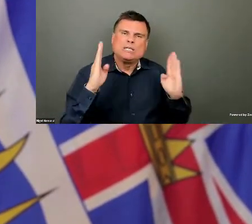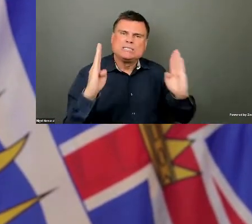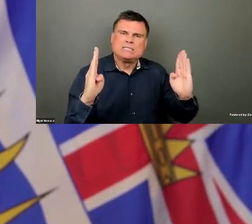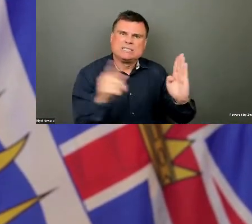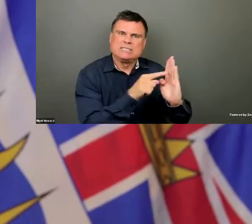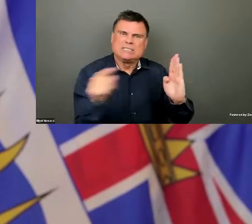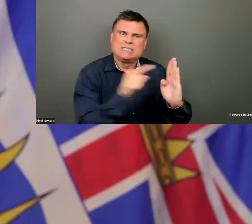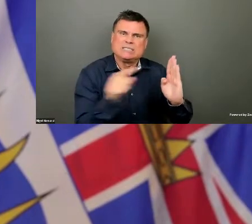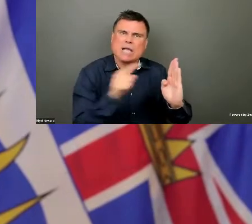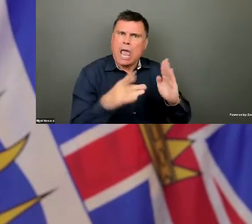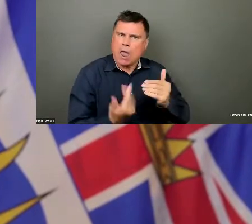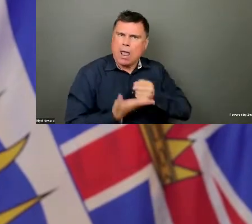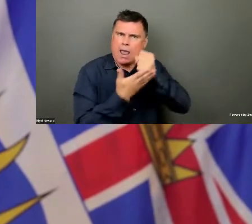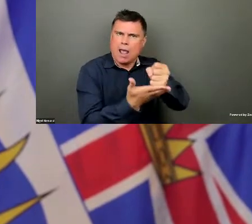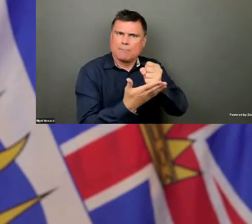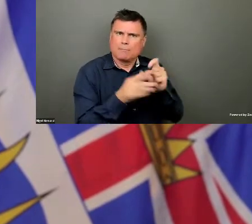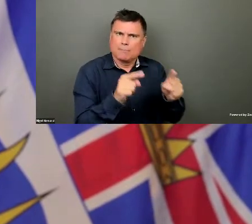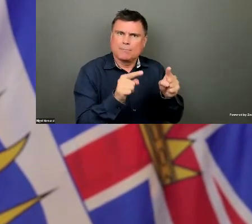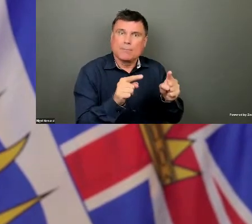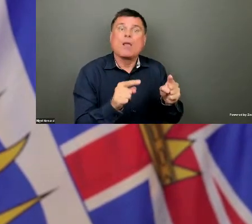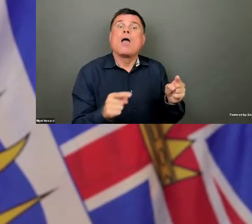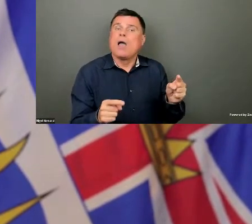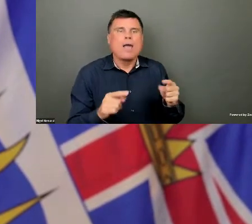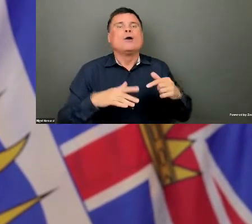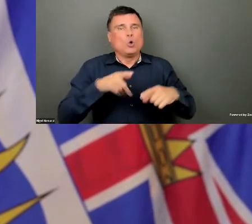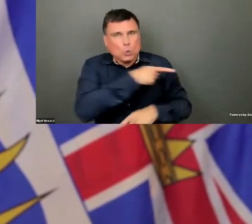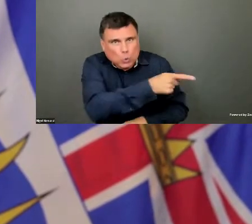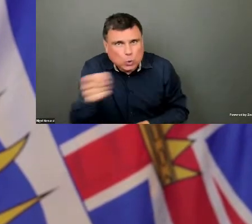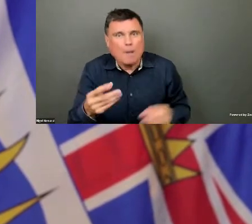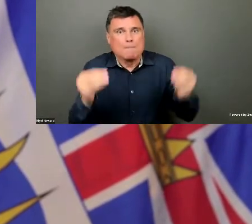bring that back down again. April, do you have a follow-up?